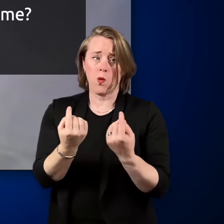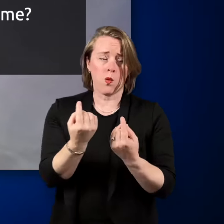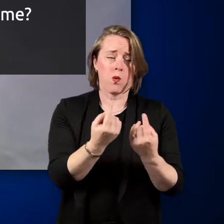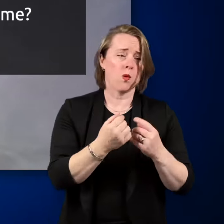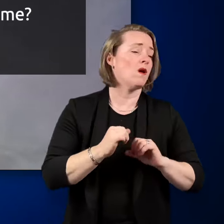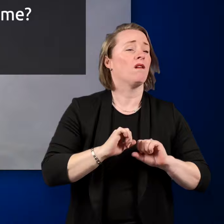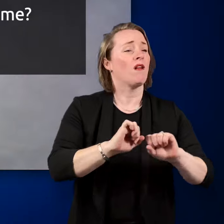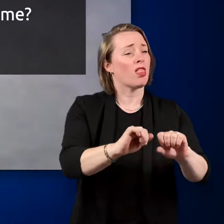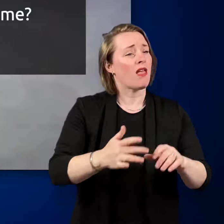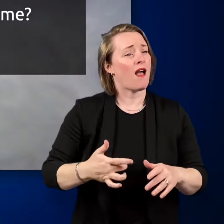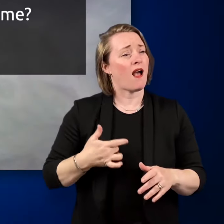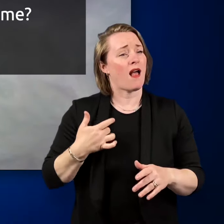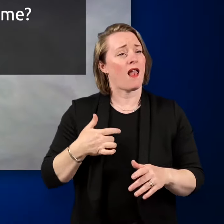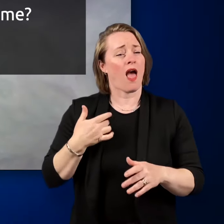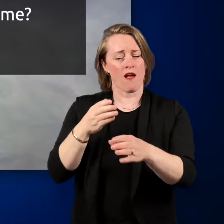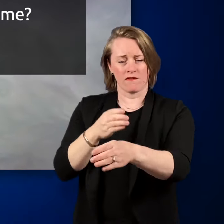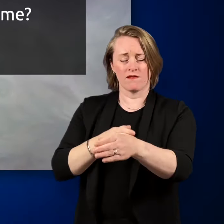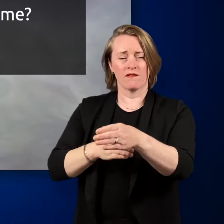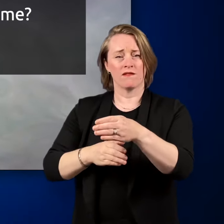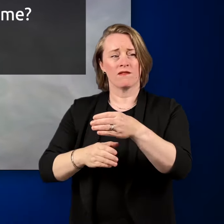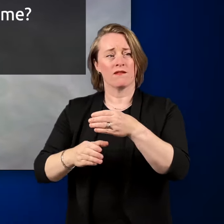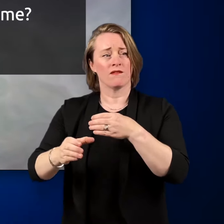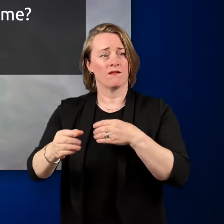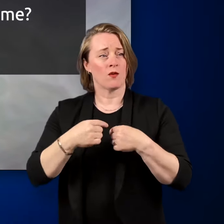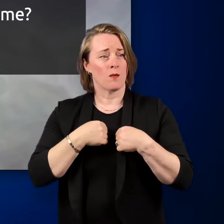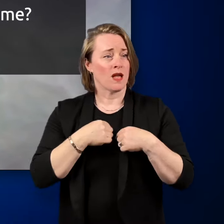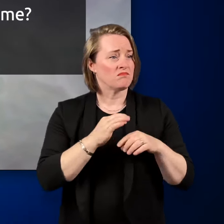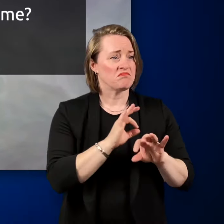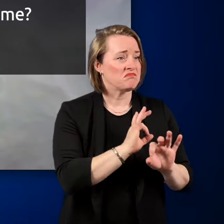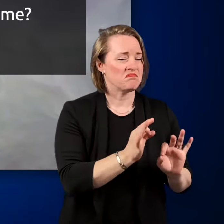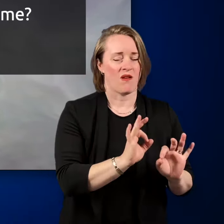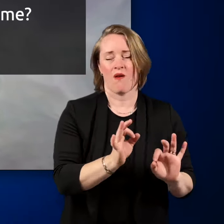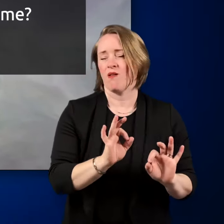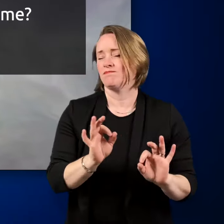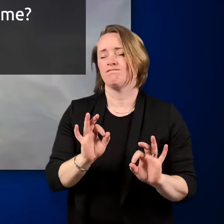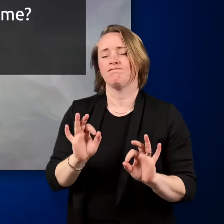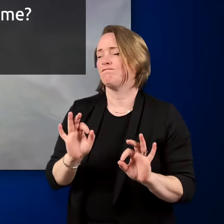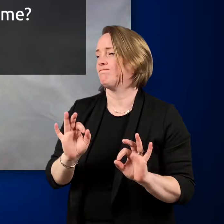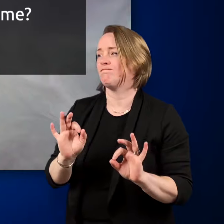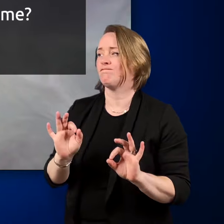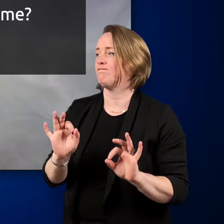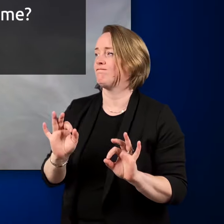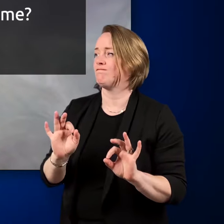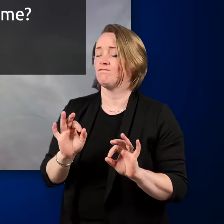Who else give their life for me?